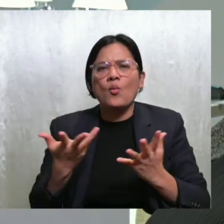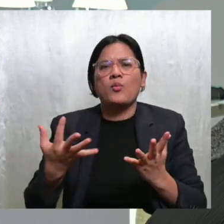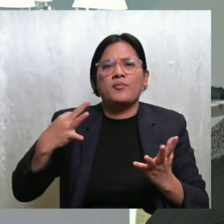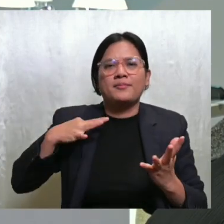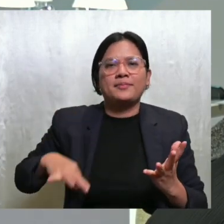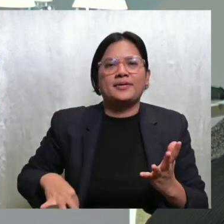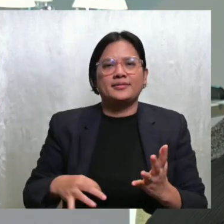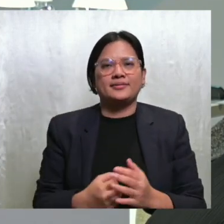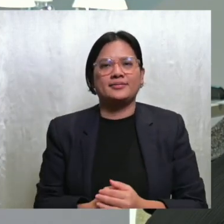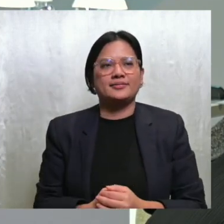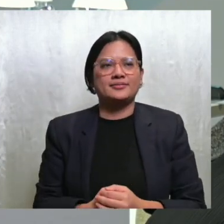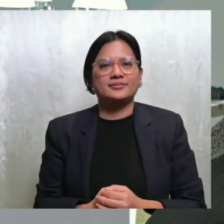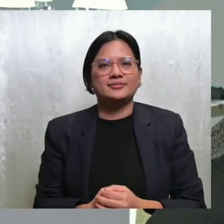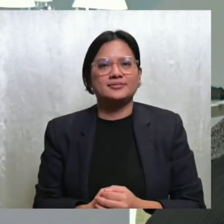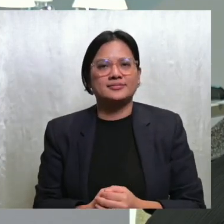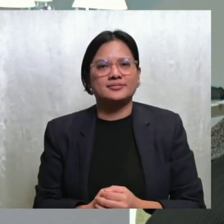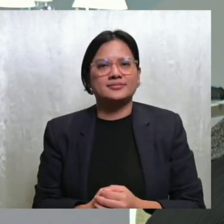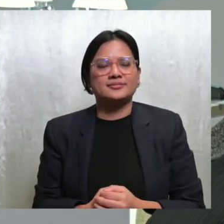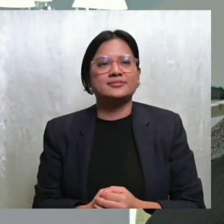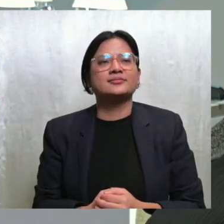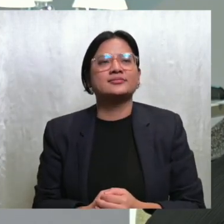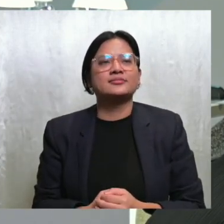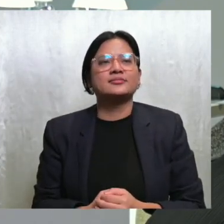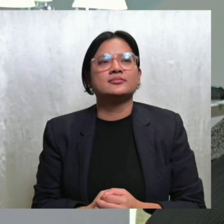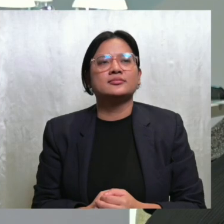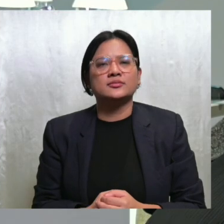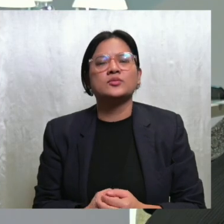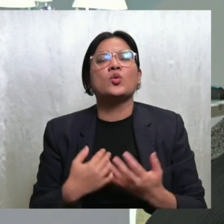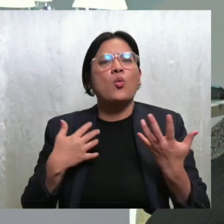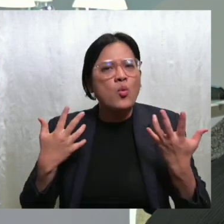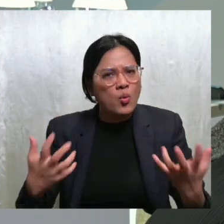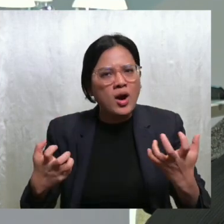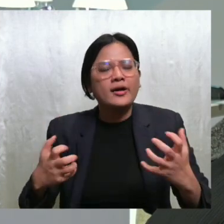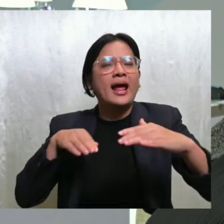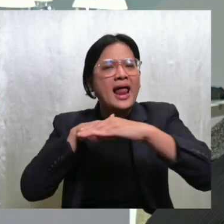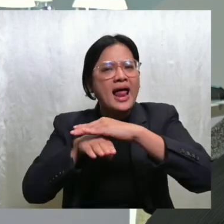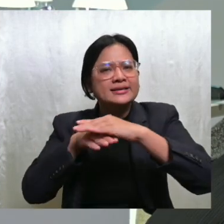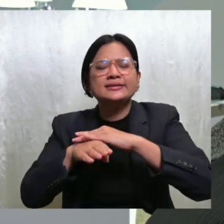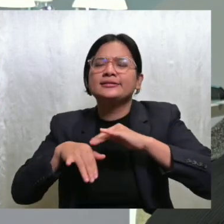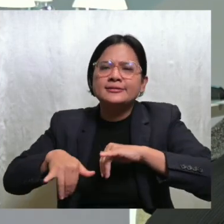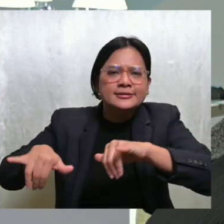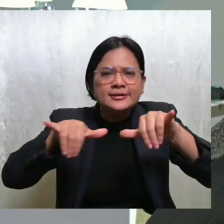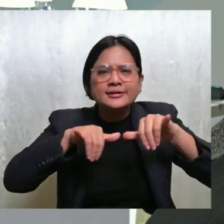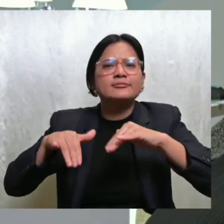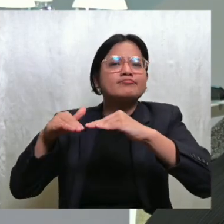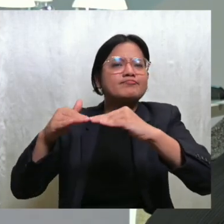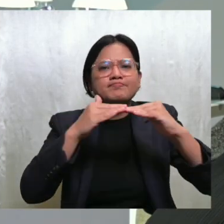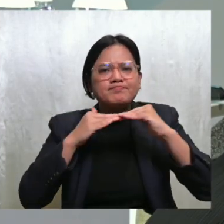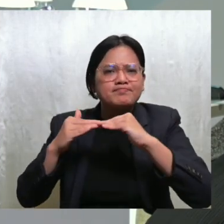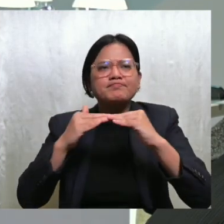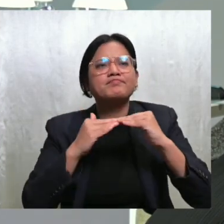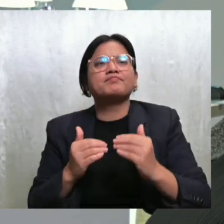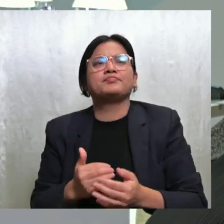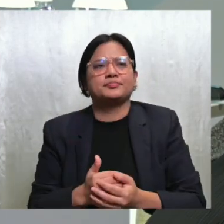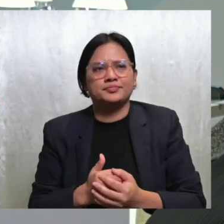accessible to all the stakeholders is an issue. So that's what we are doing. And we are working with all these stakeholders to actually